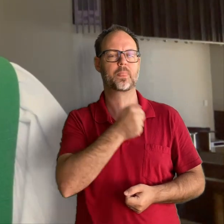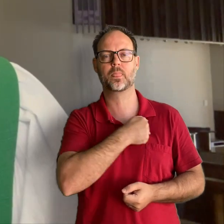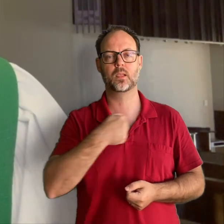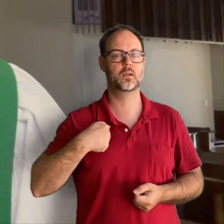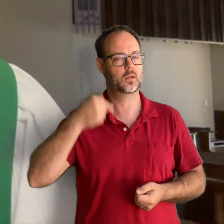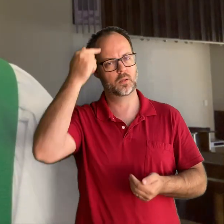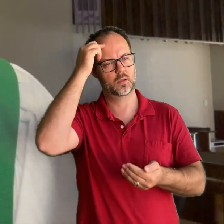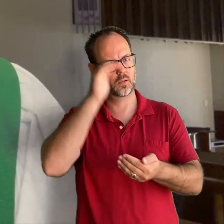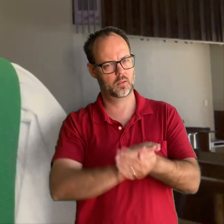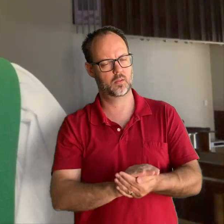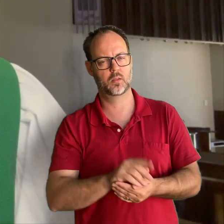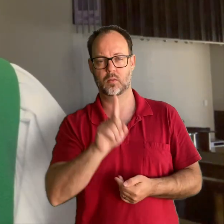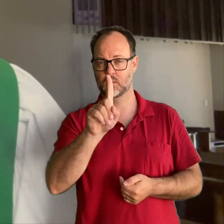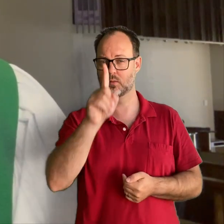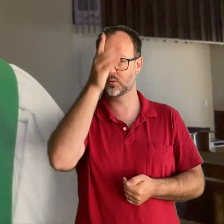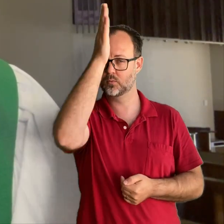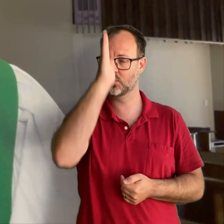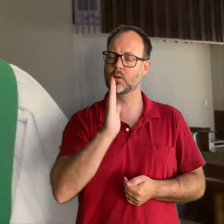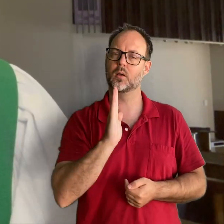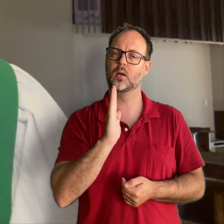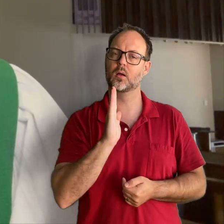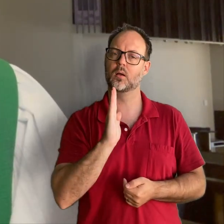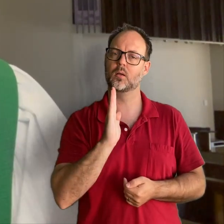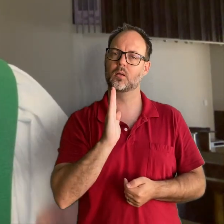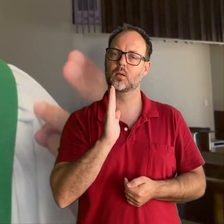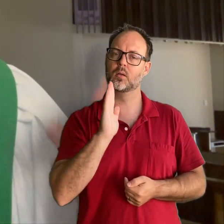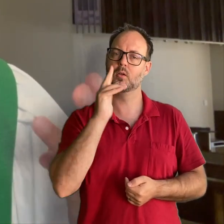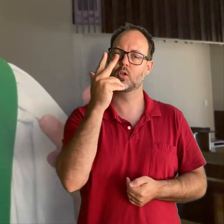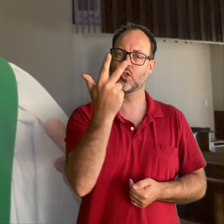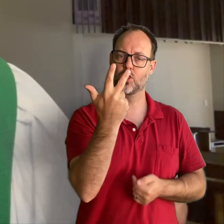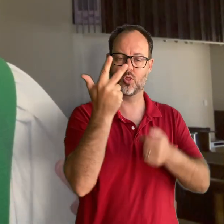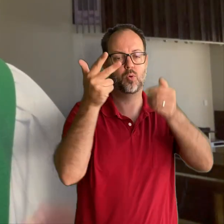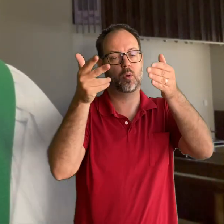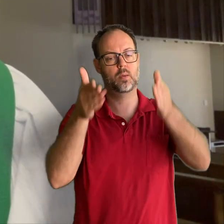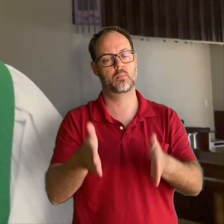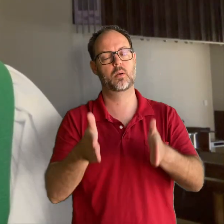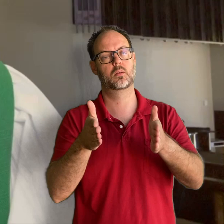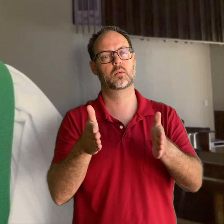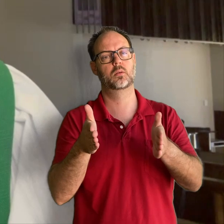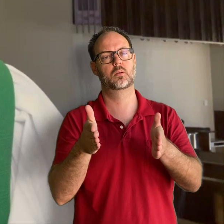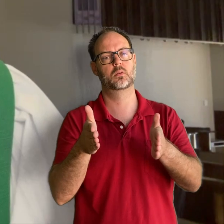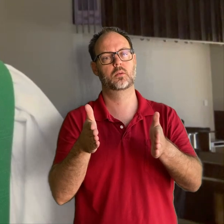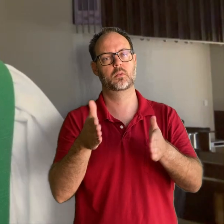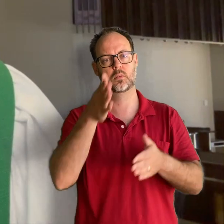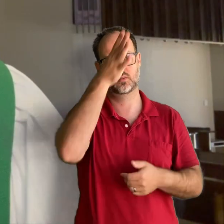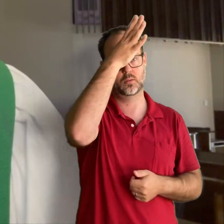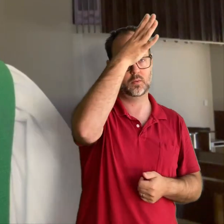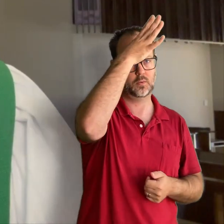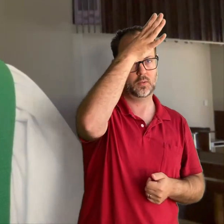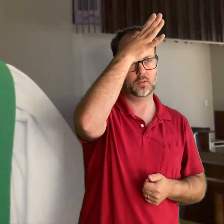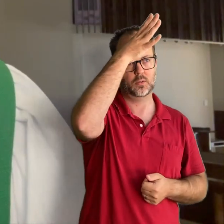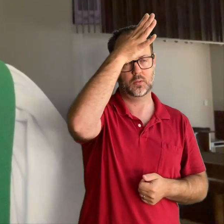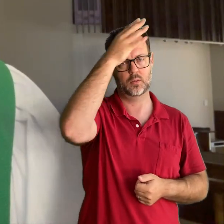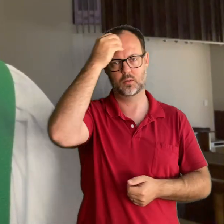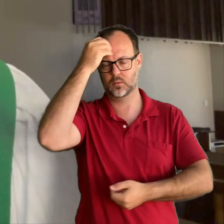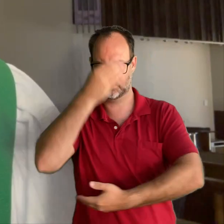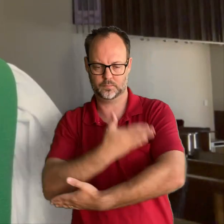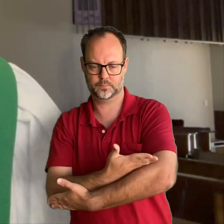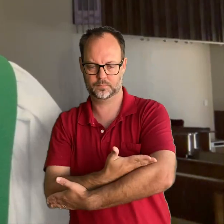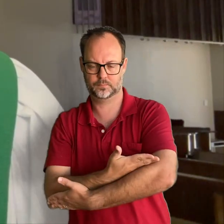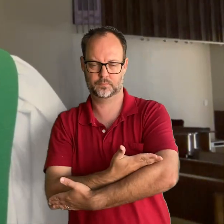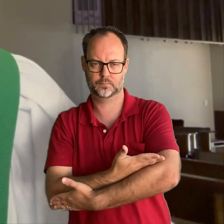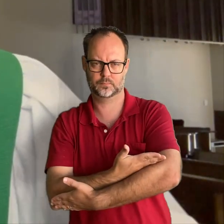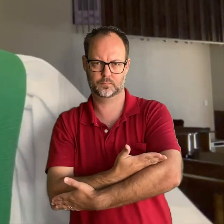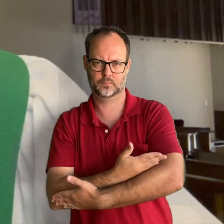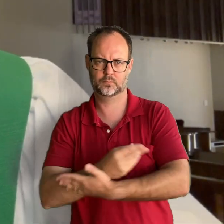We believe that there is one God in three persons, the Father, the